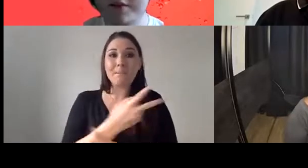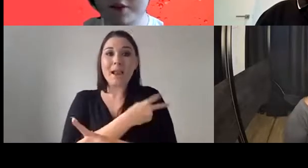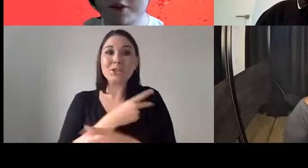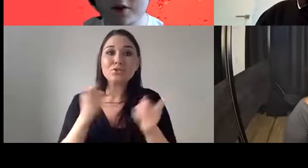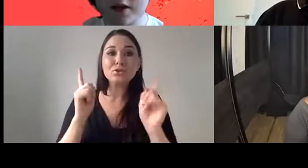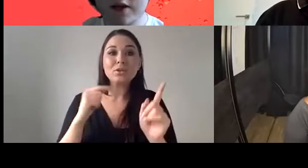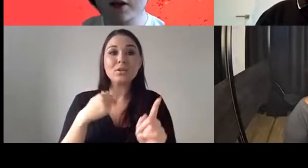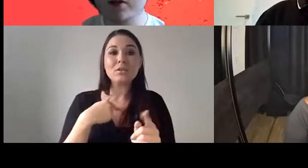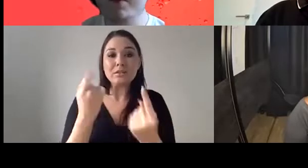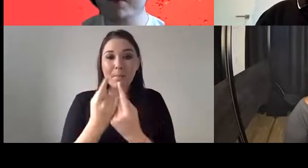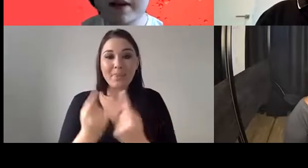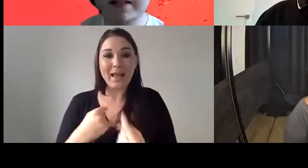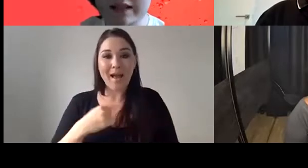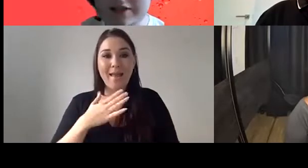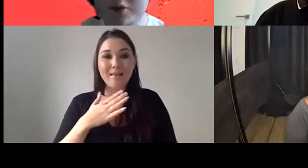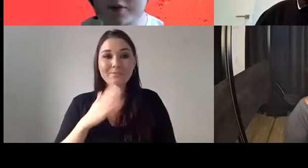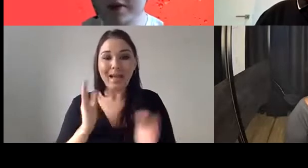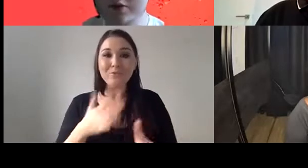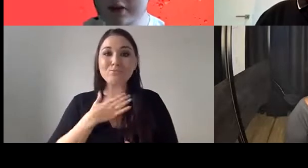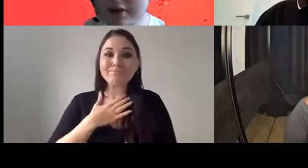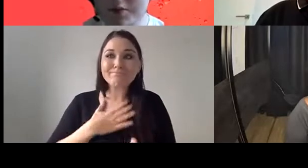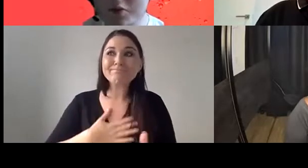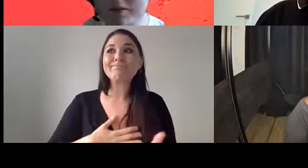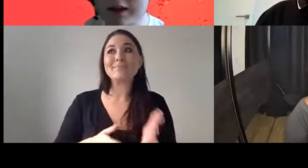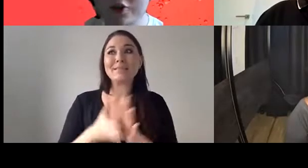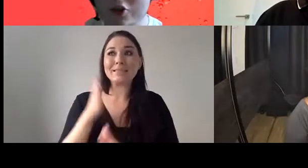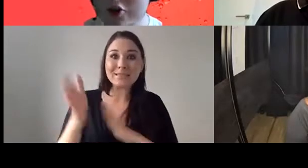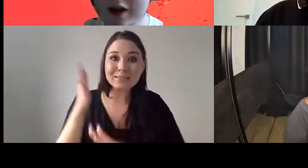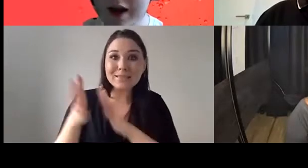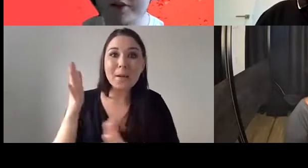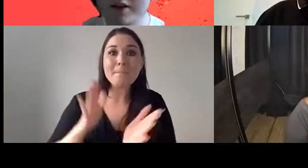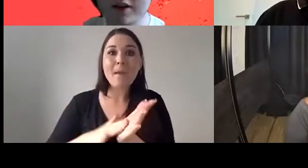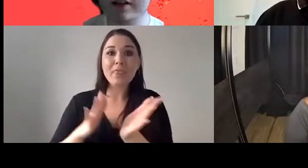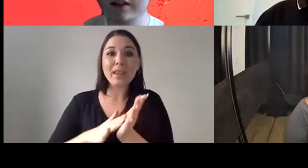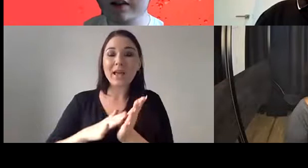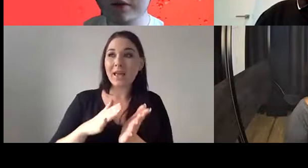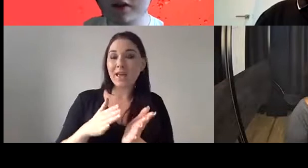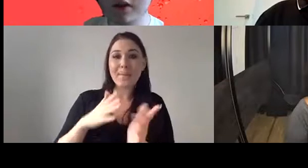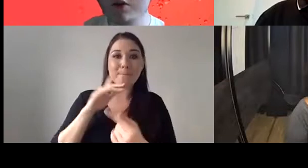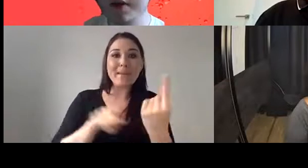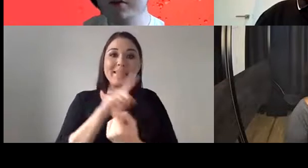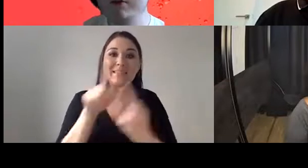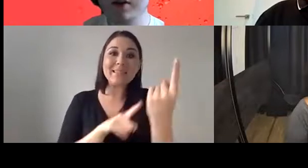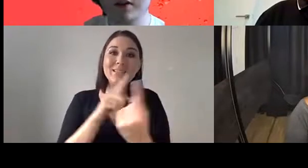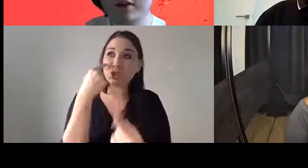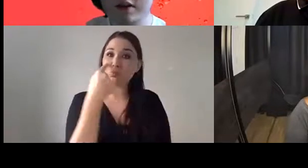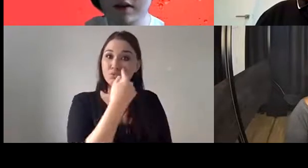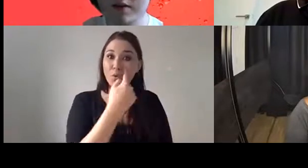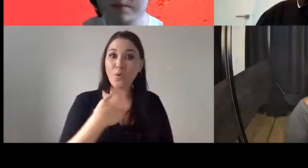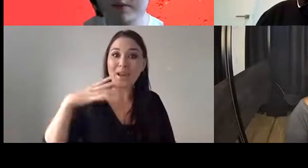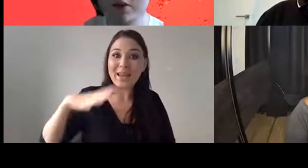I have to go to monthly meetings to prove that I still need the support, and it just should not happen. And I think that's something that a lot of people don't